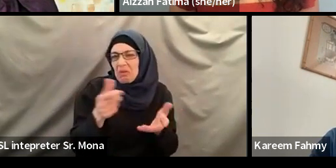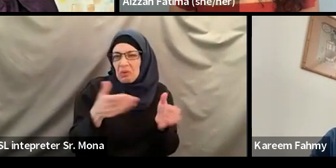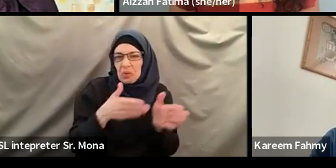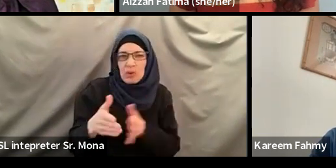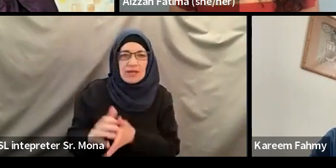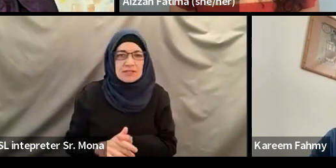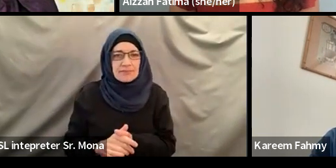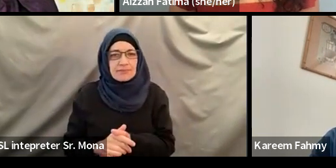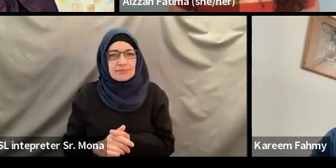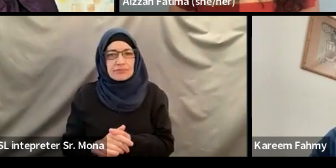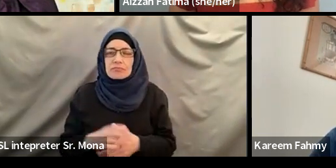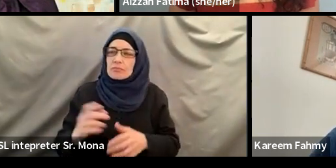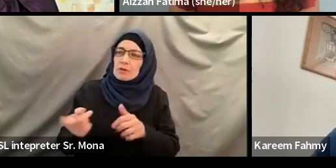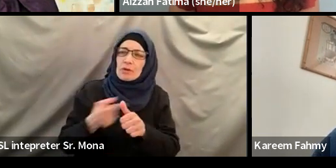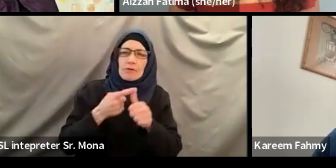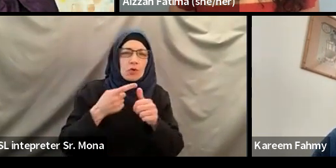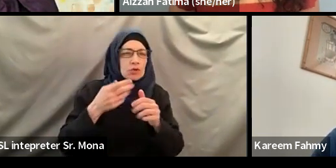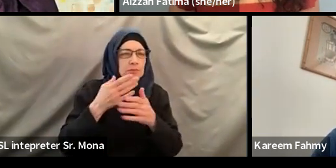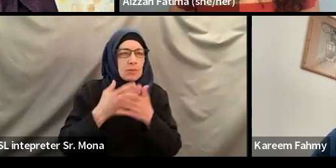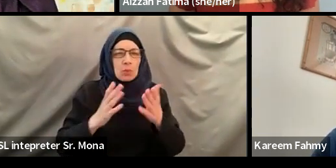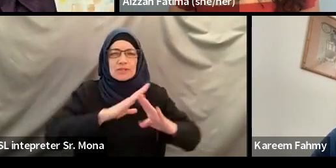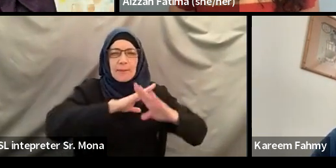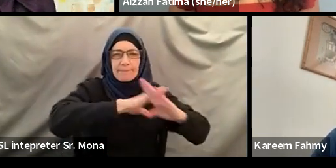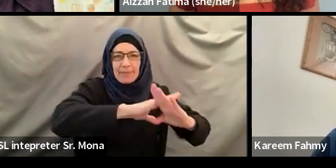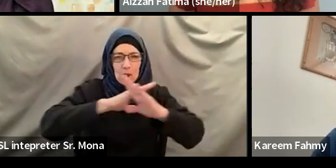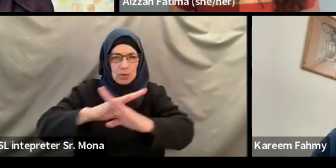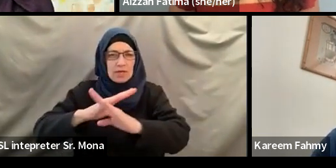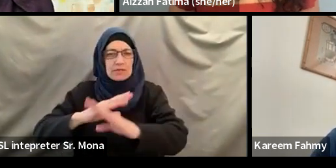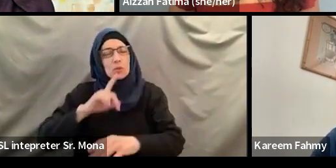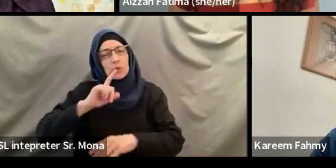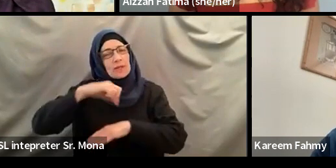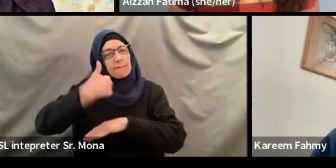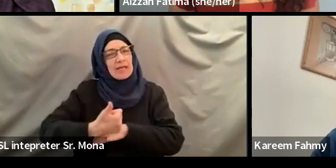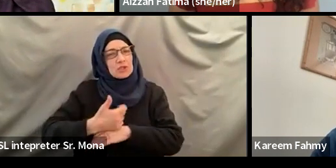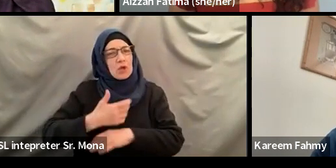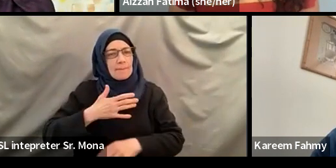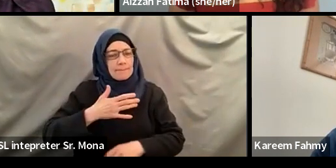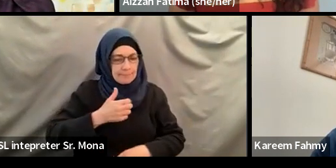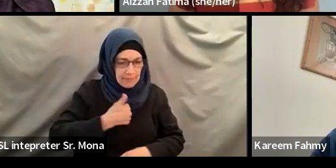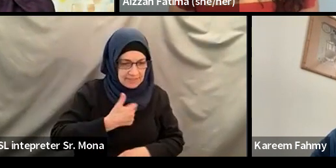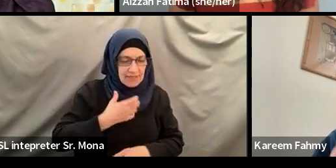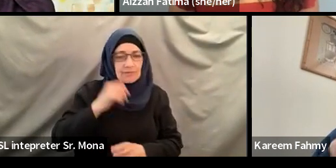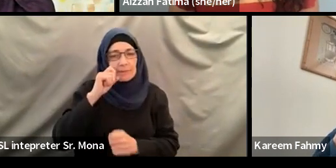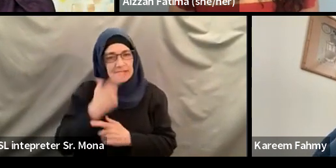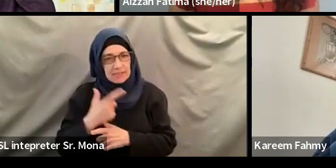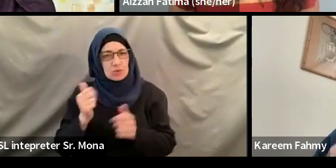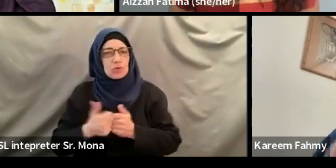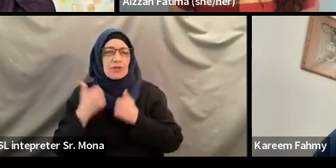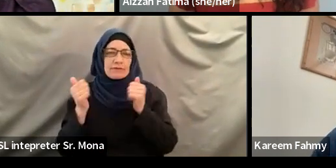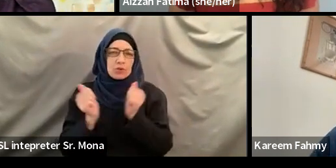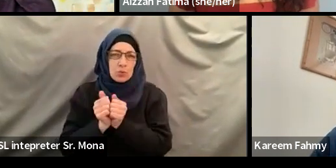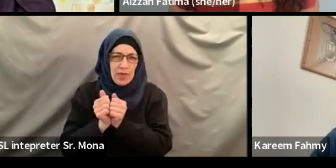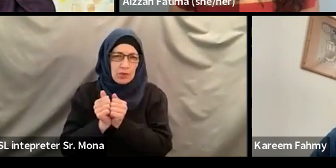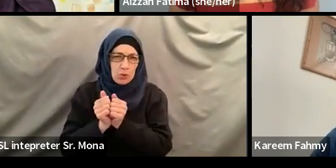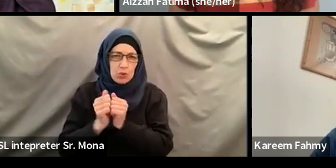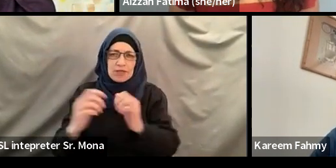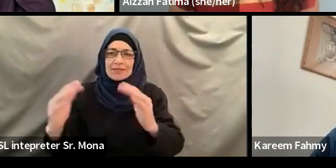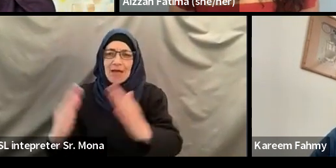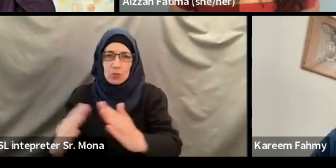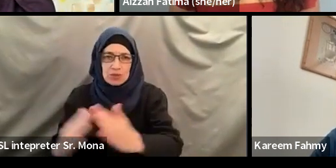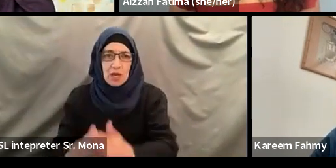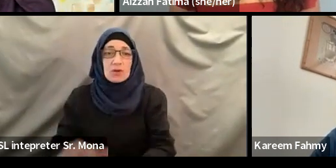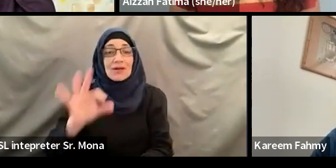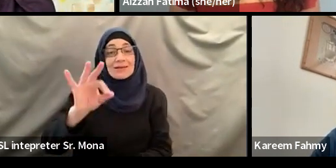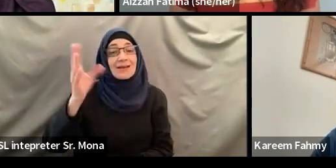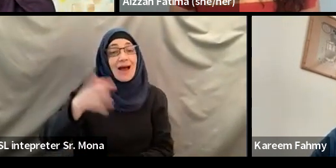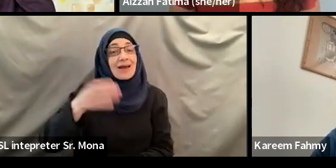wrote was Barriers, and it was based on me and my sister living together downtown, and 9/11 had